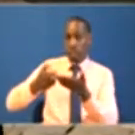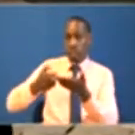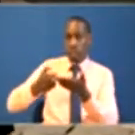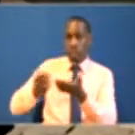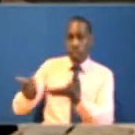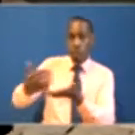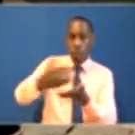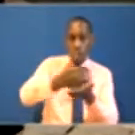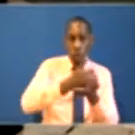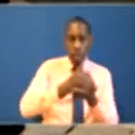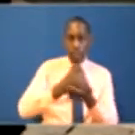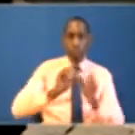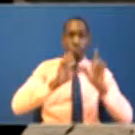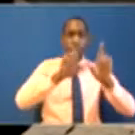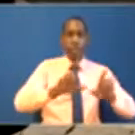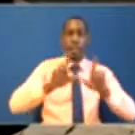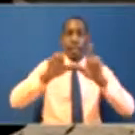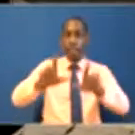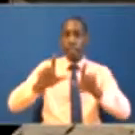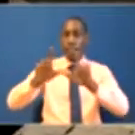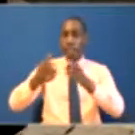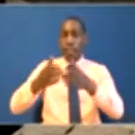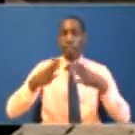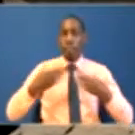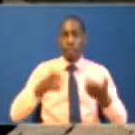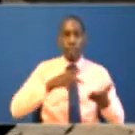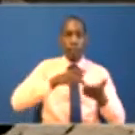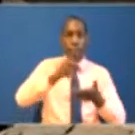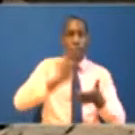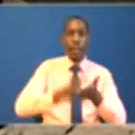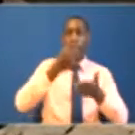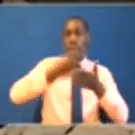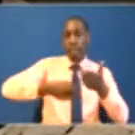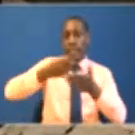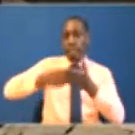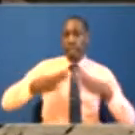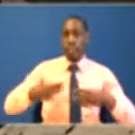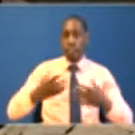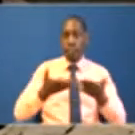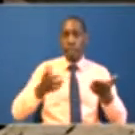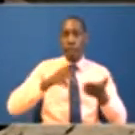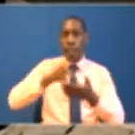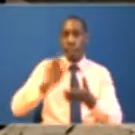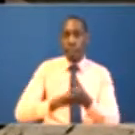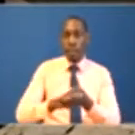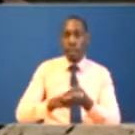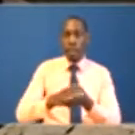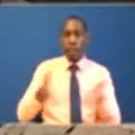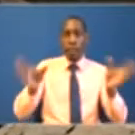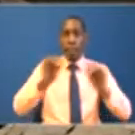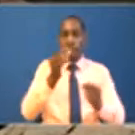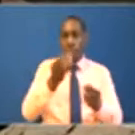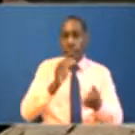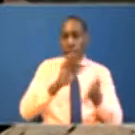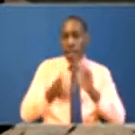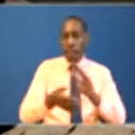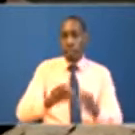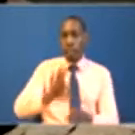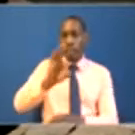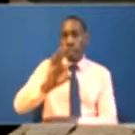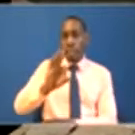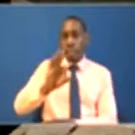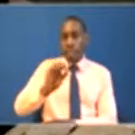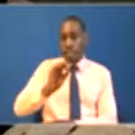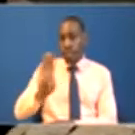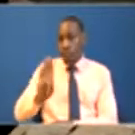sourced from within you know the licenses that people pay the levies that people pay so you're talking about a budget running to close 30 trillion 30